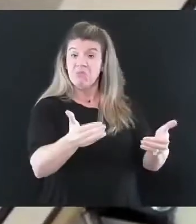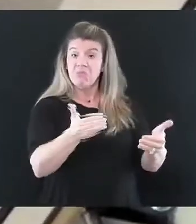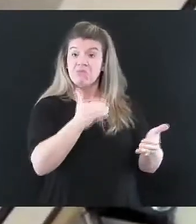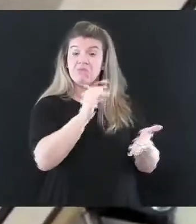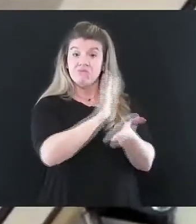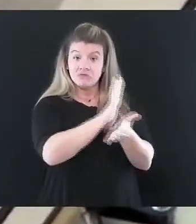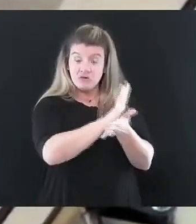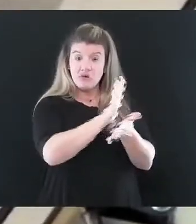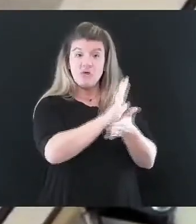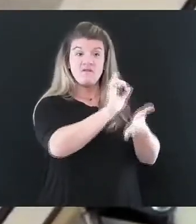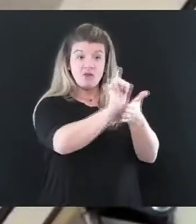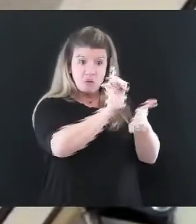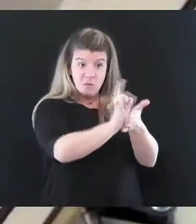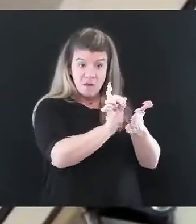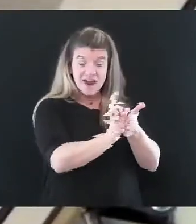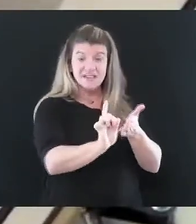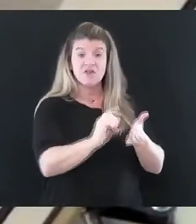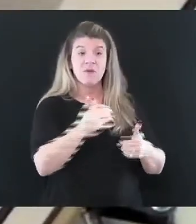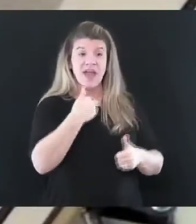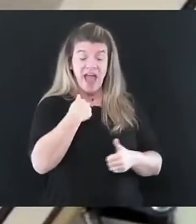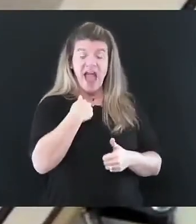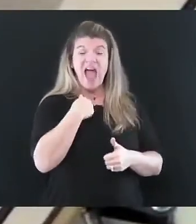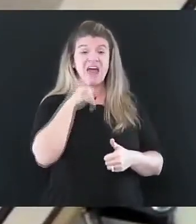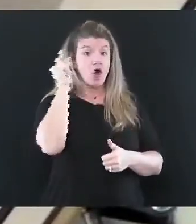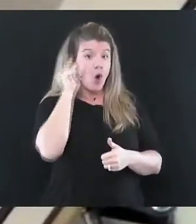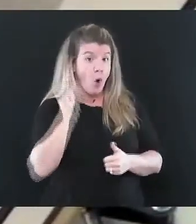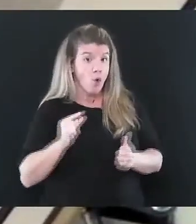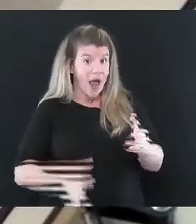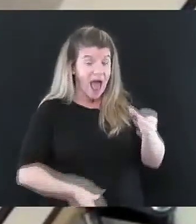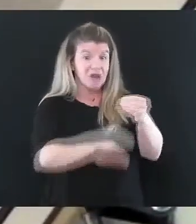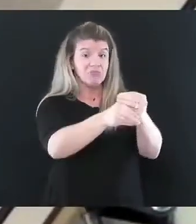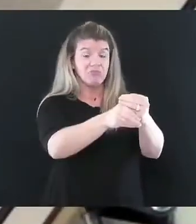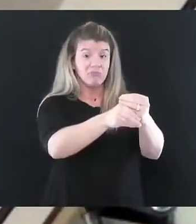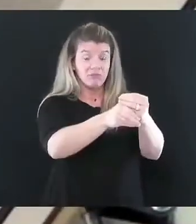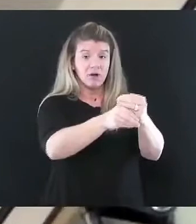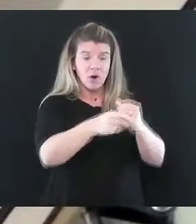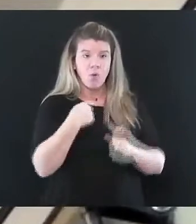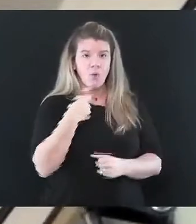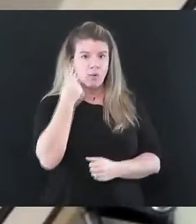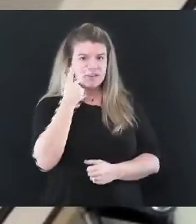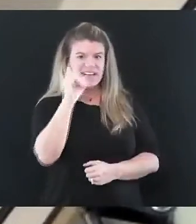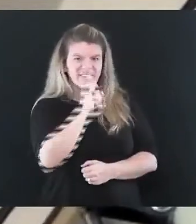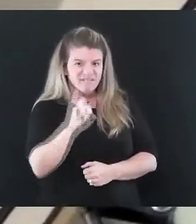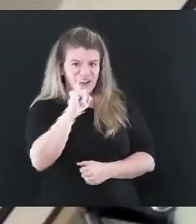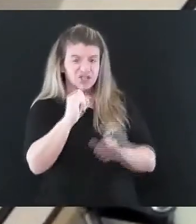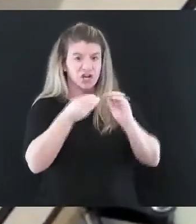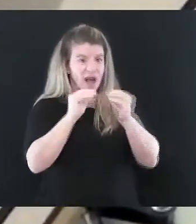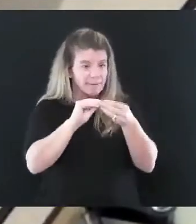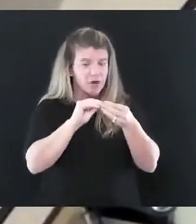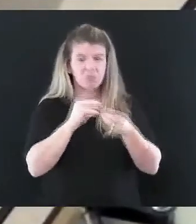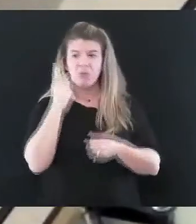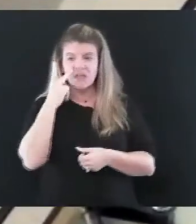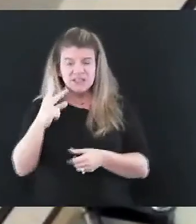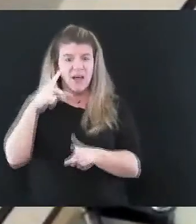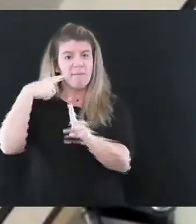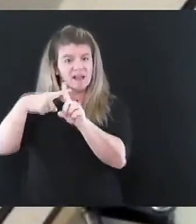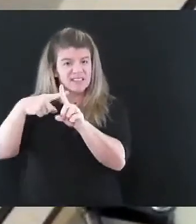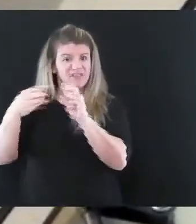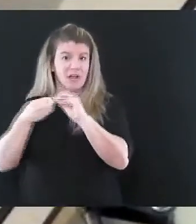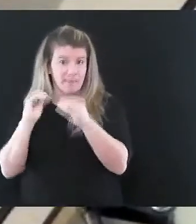color, we've now had both the infection number, we've now used the positivity number.